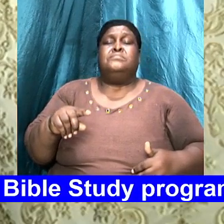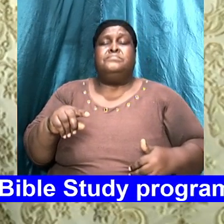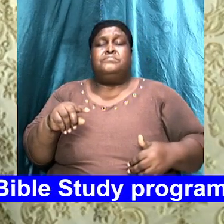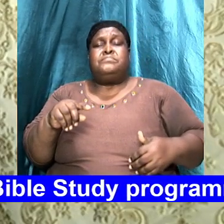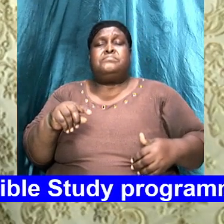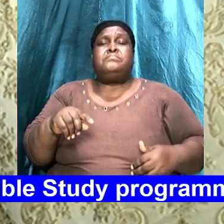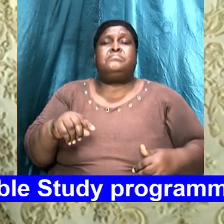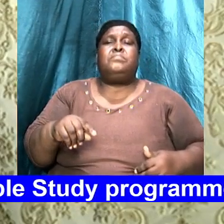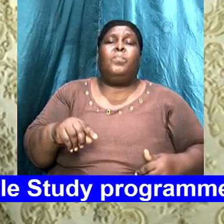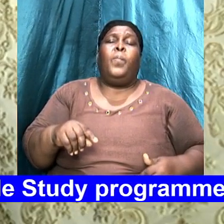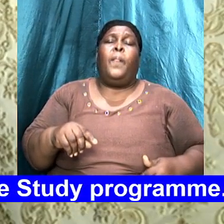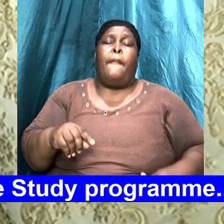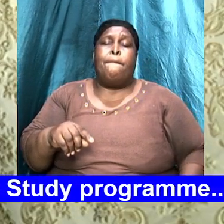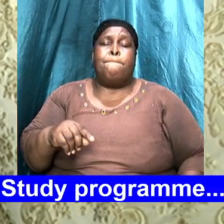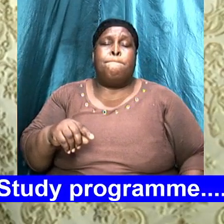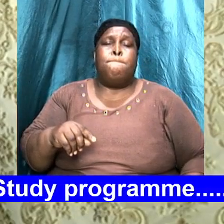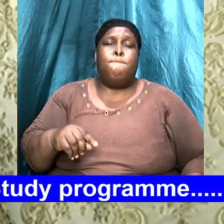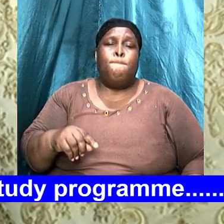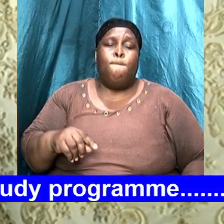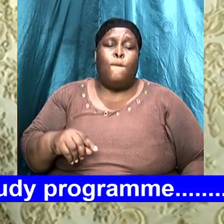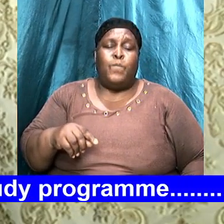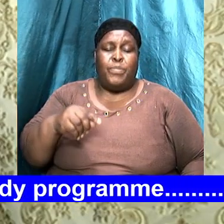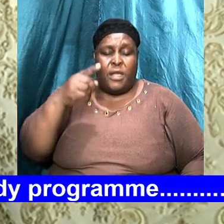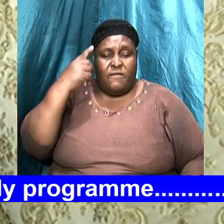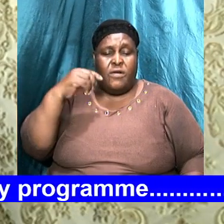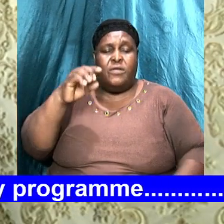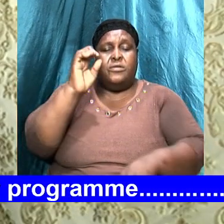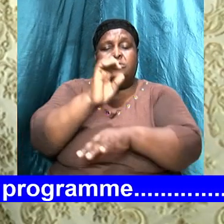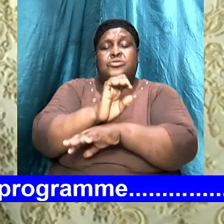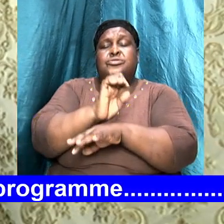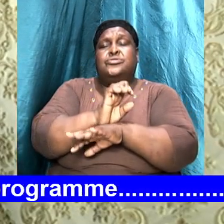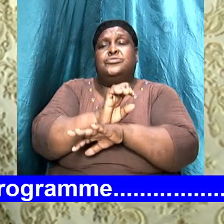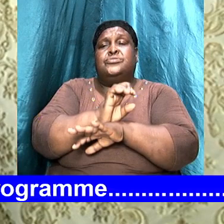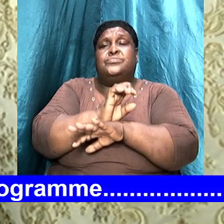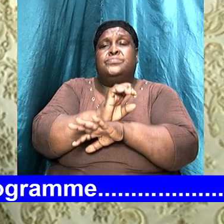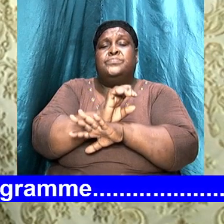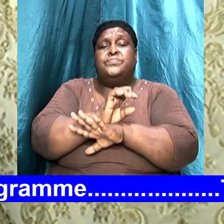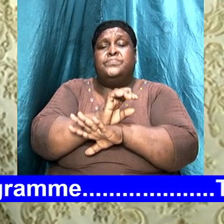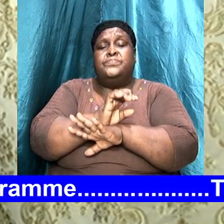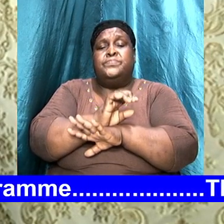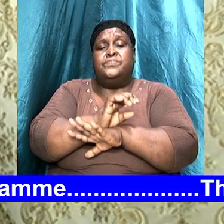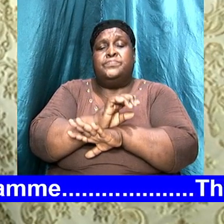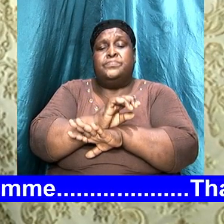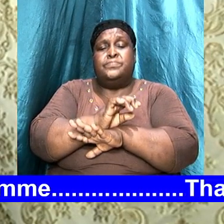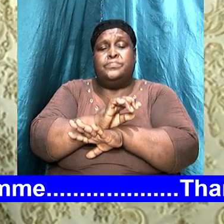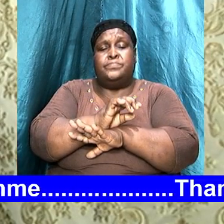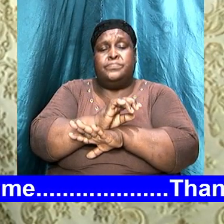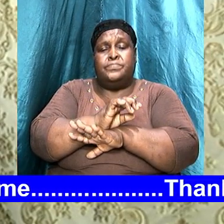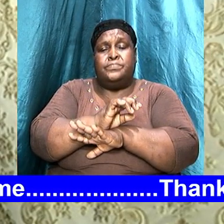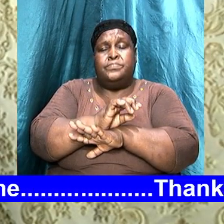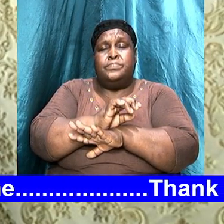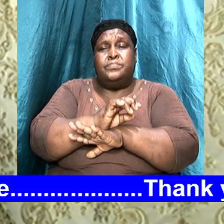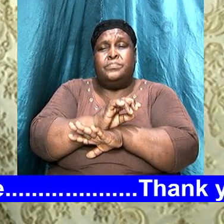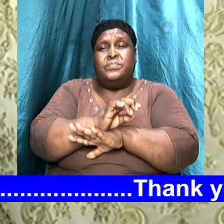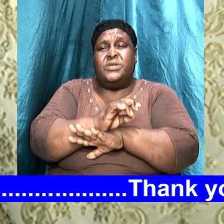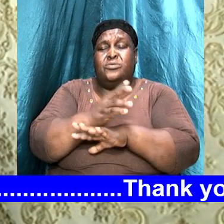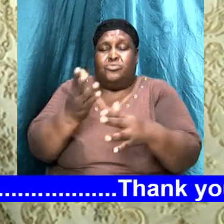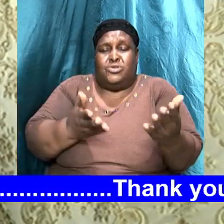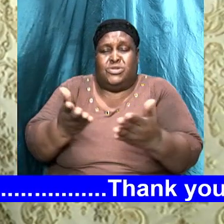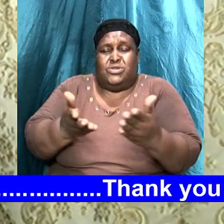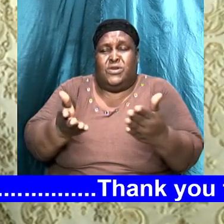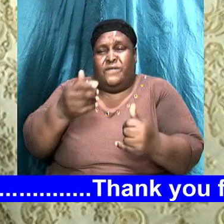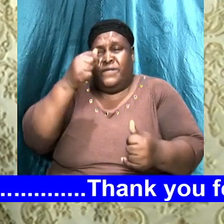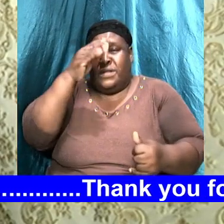amen bless the name of Jesus Christ it is for the church amen so if you are serving God